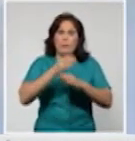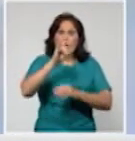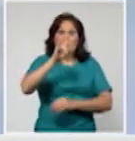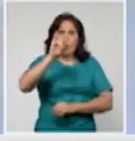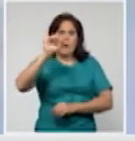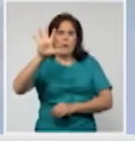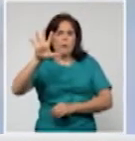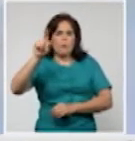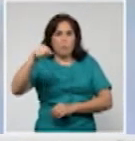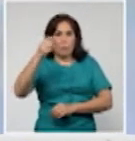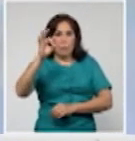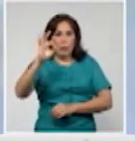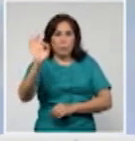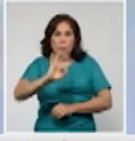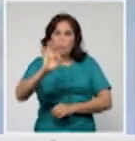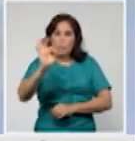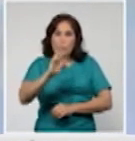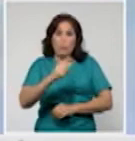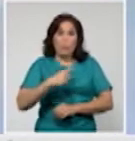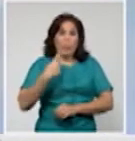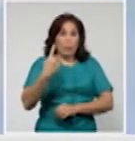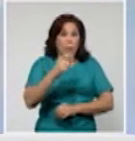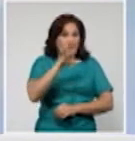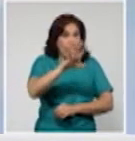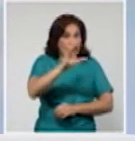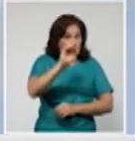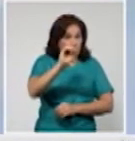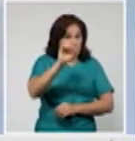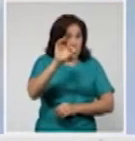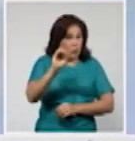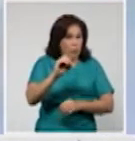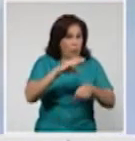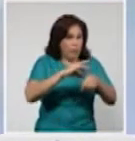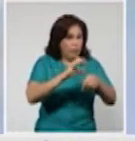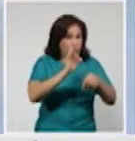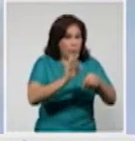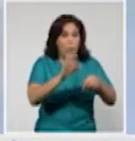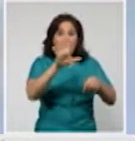3,866 people who have been diagnosed with the virus thus far in Cuba,